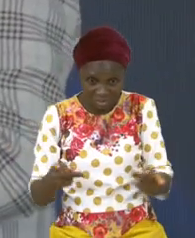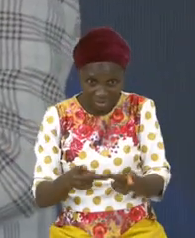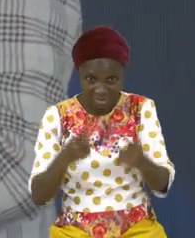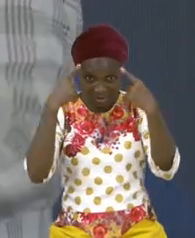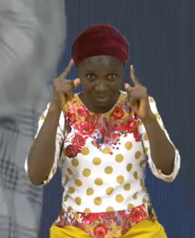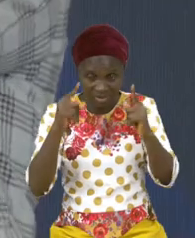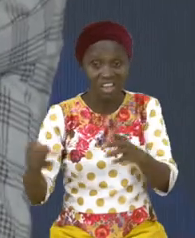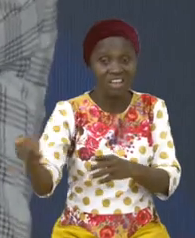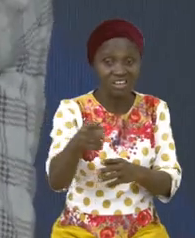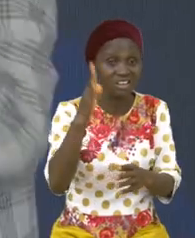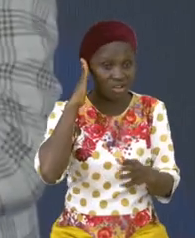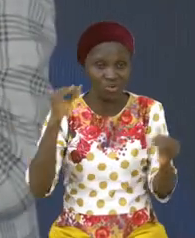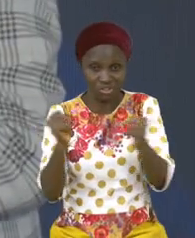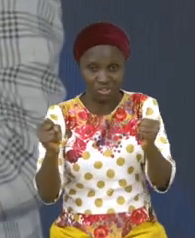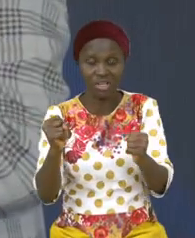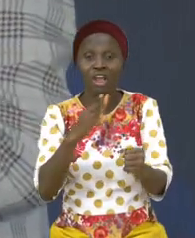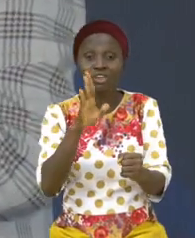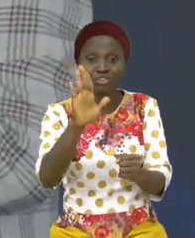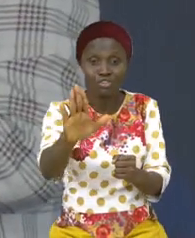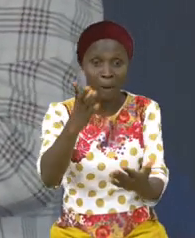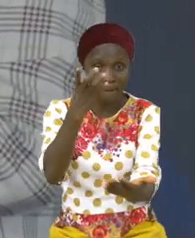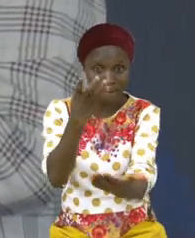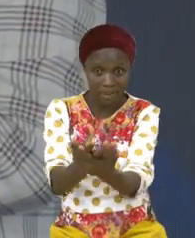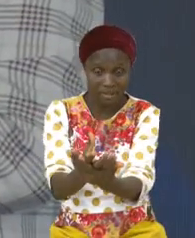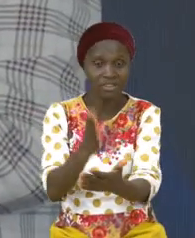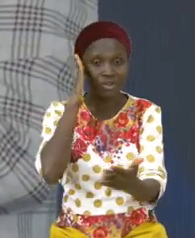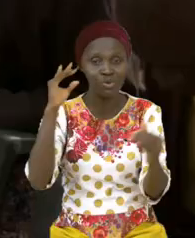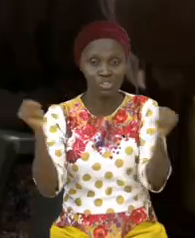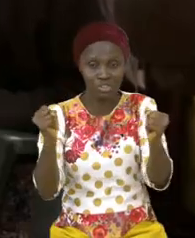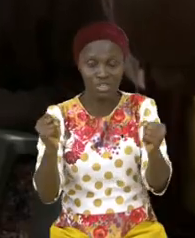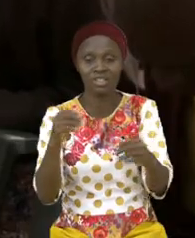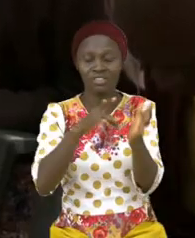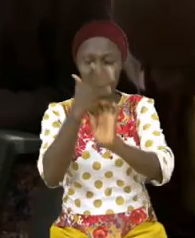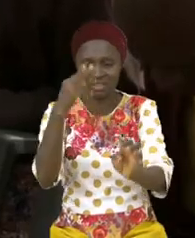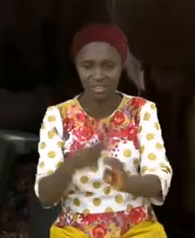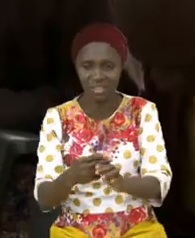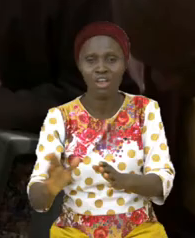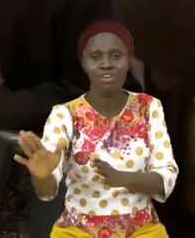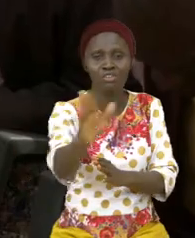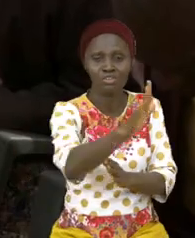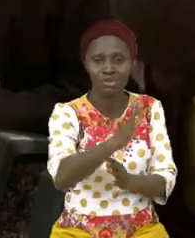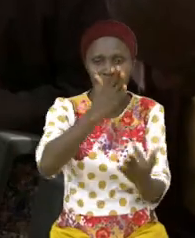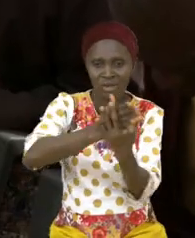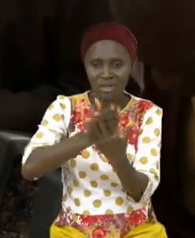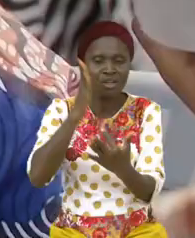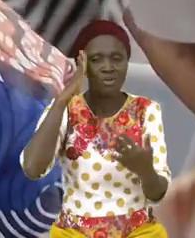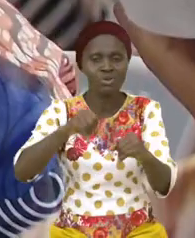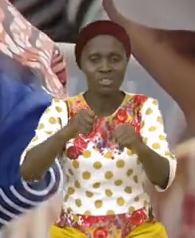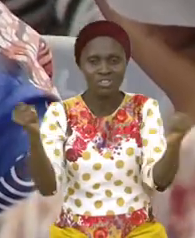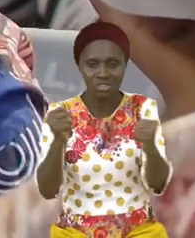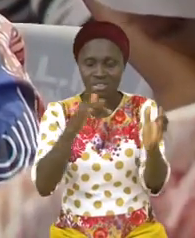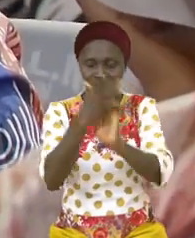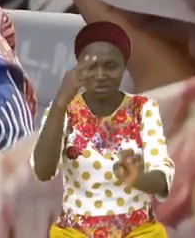shake. Your prison will shake. Your confinement will